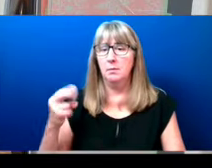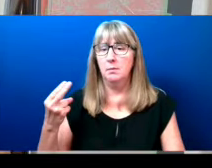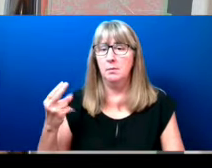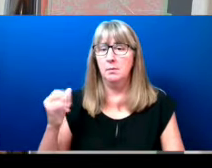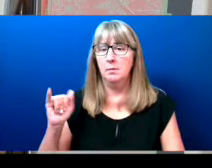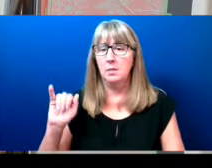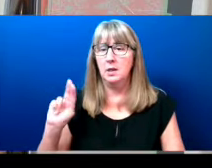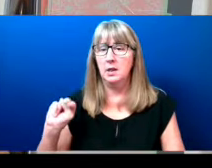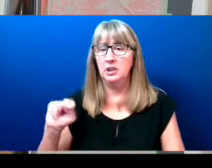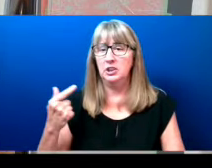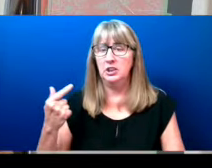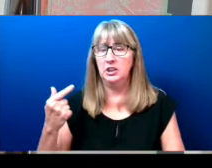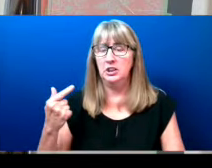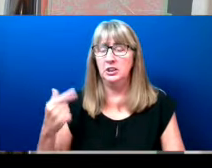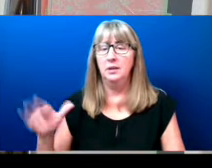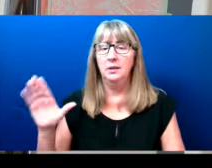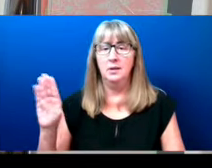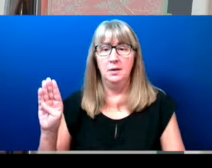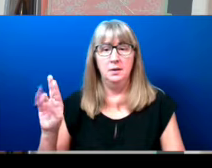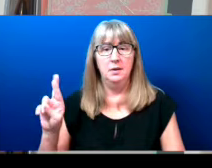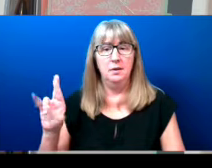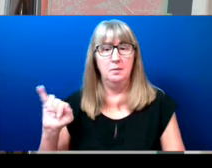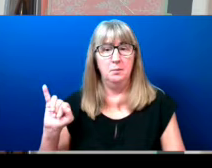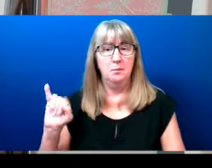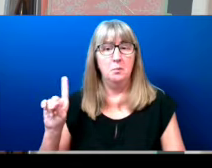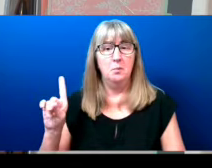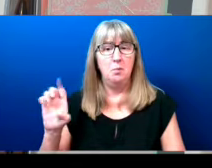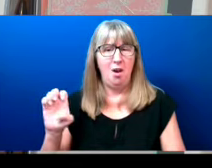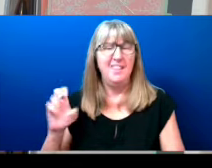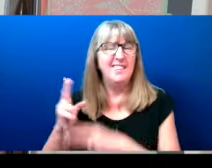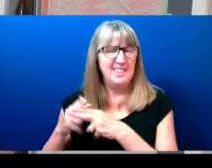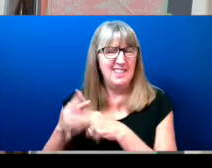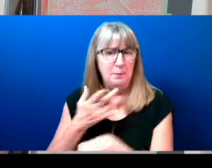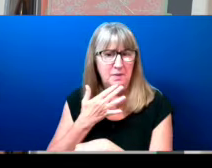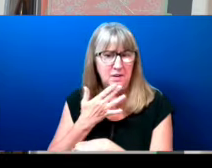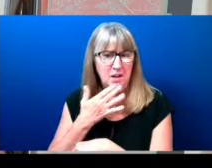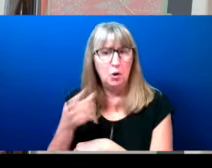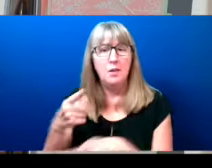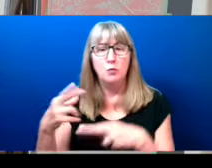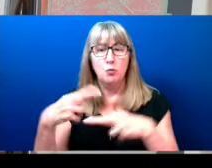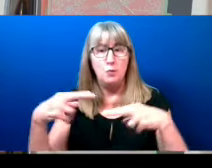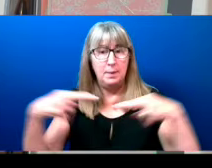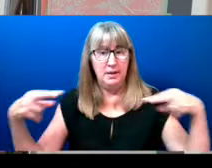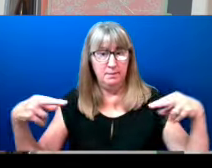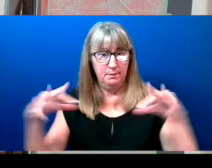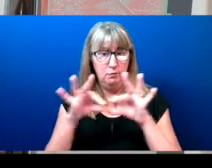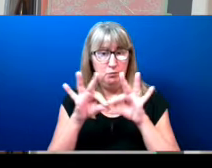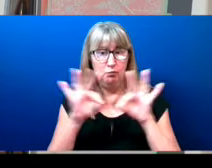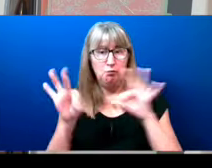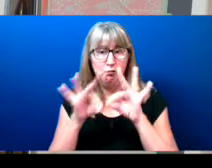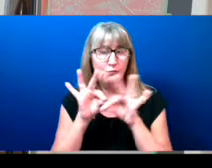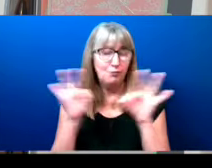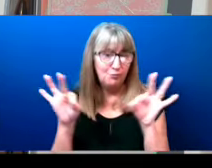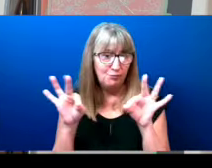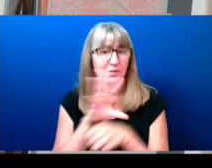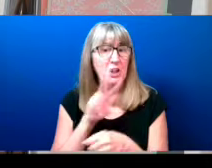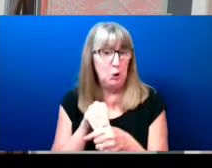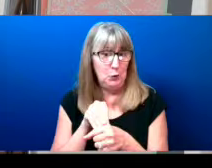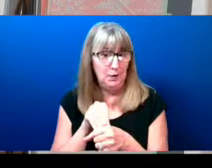is the name of the color, the Blushing Bride ribbon, which we'll be using in a few of the cards, also comes in this set.